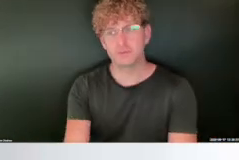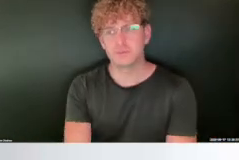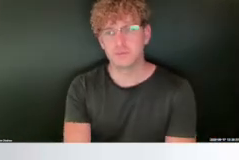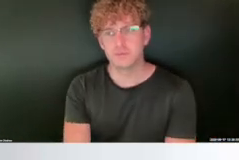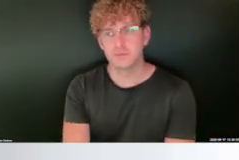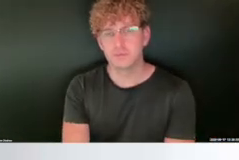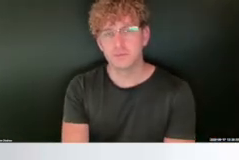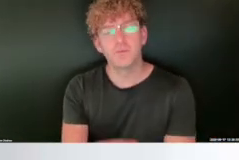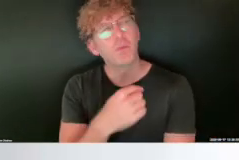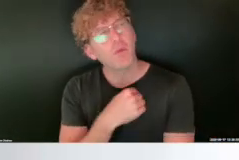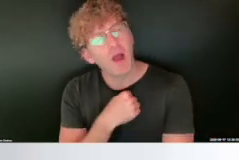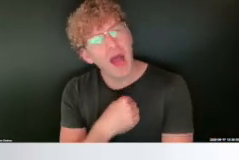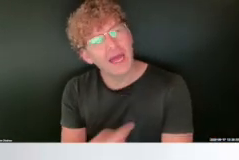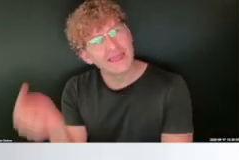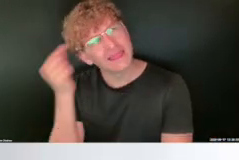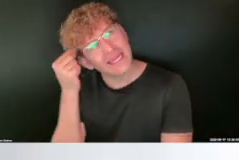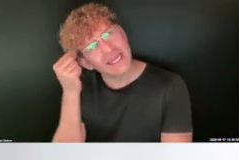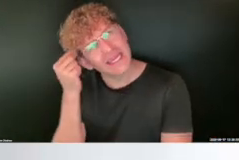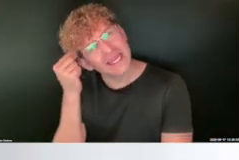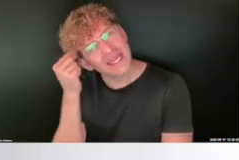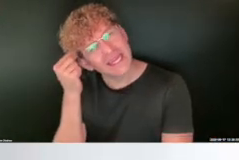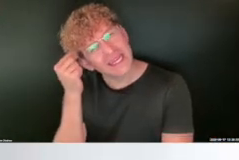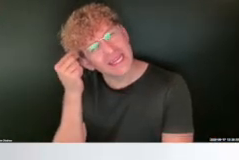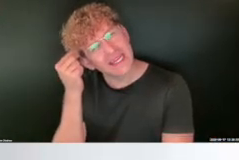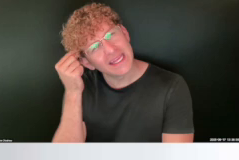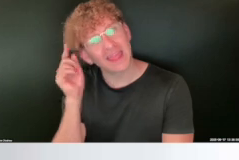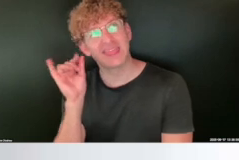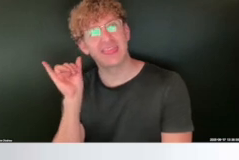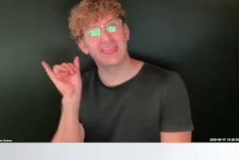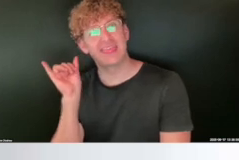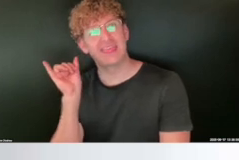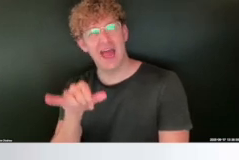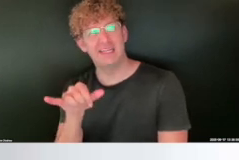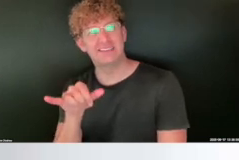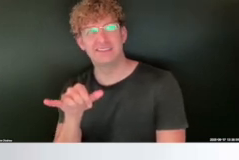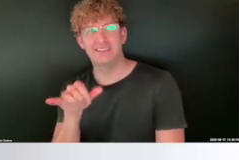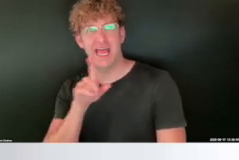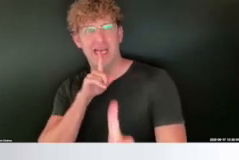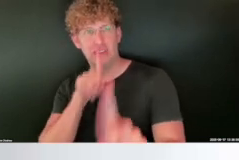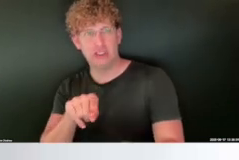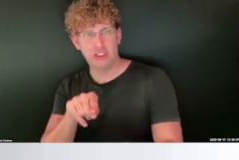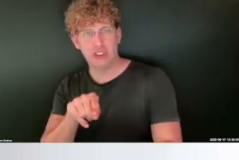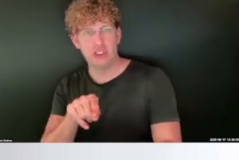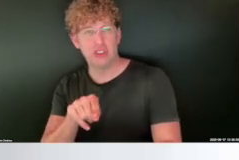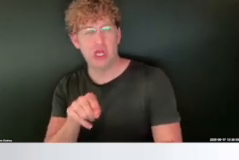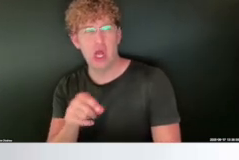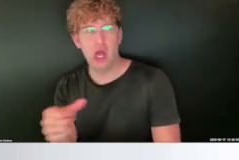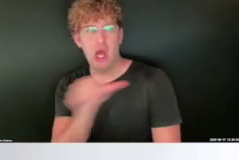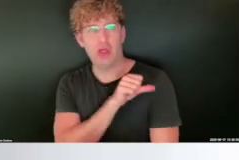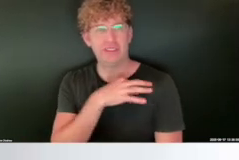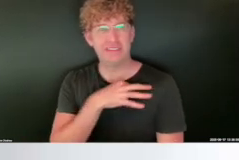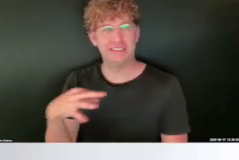I think that will have to be answered by staff, and it's possible it could be covered in the medium and heavy